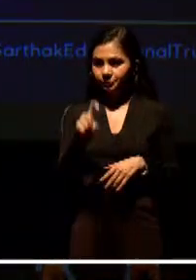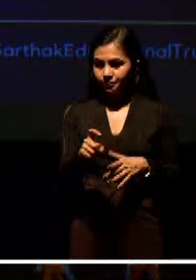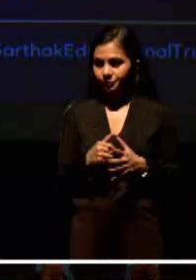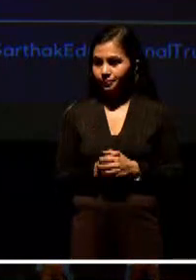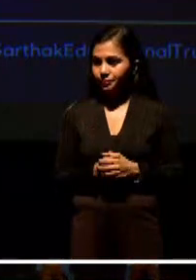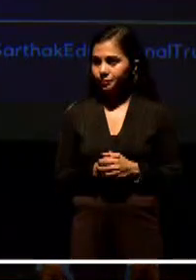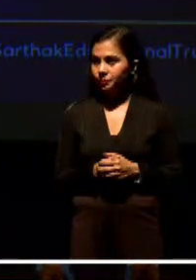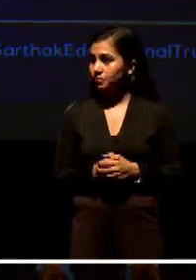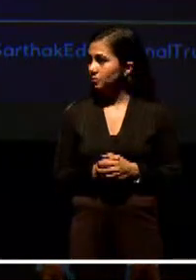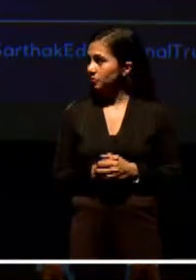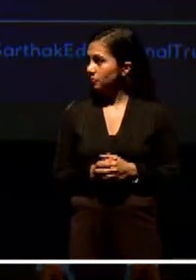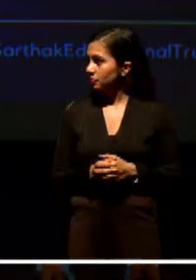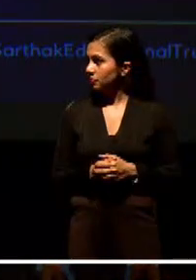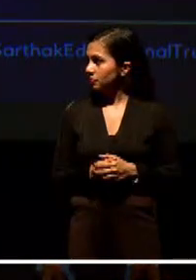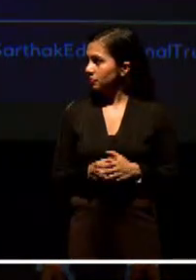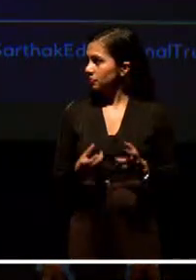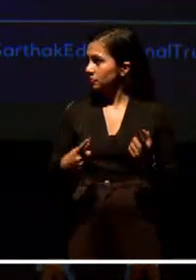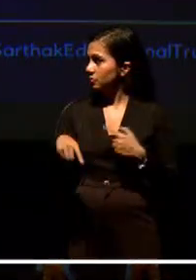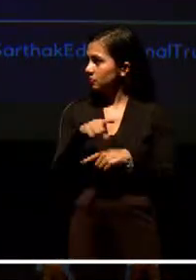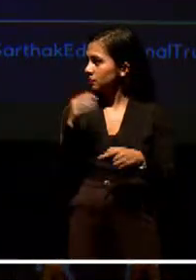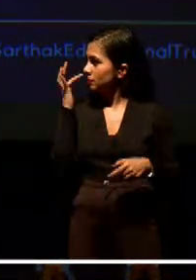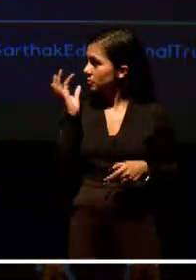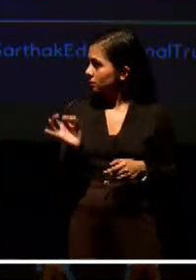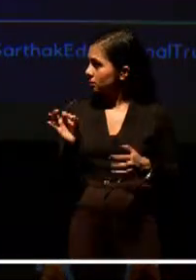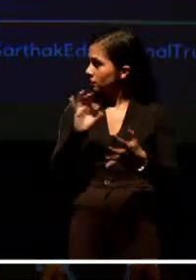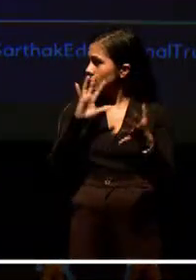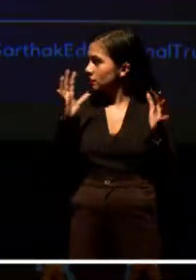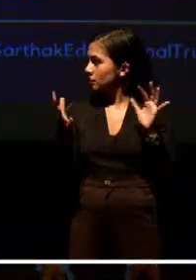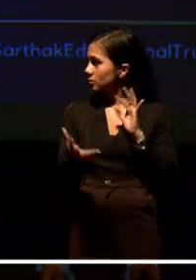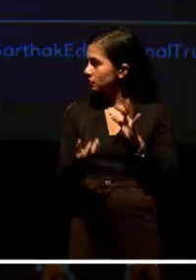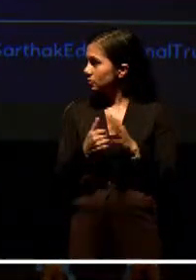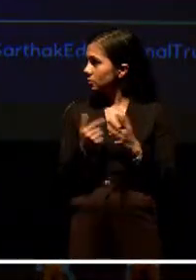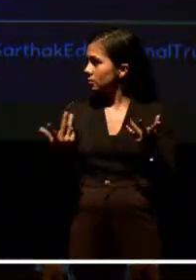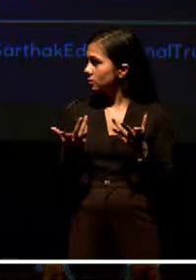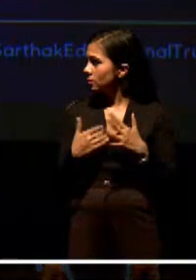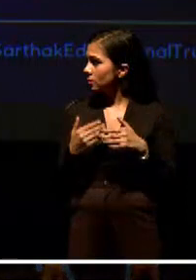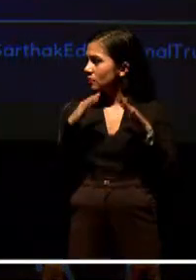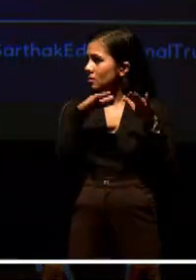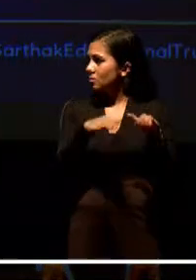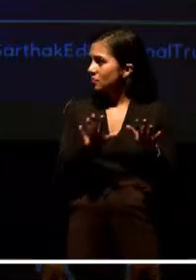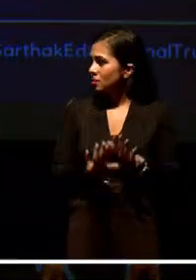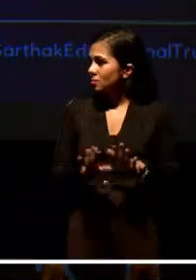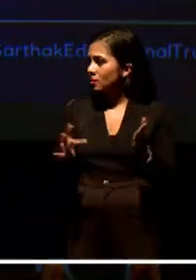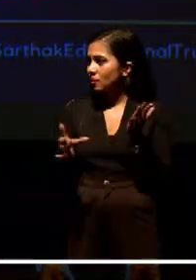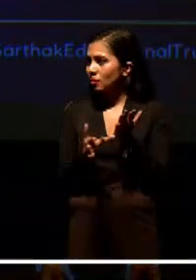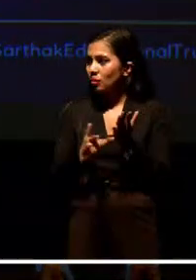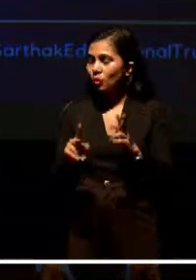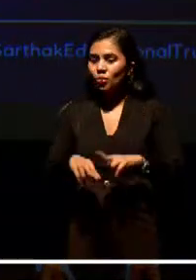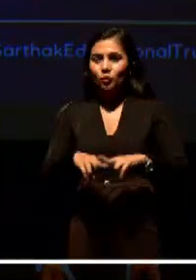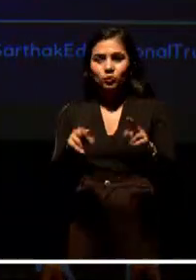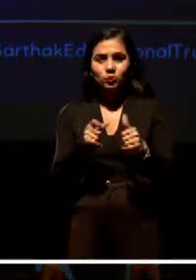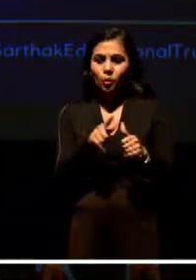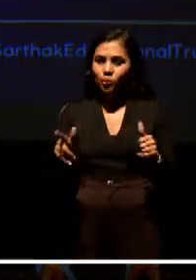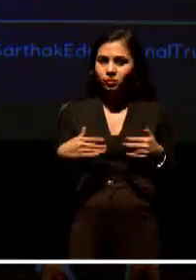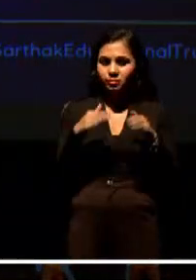why the researchers are important in this country, because we cannot depend on imported technology for everything. We have